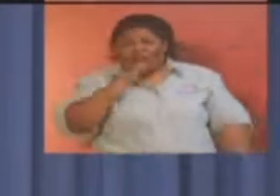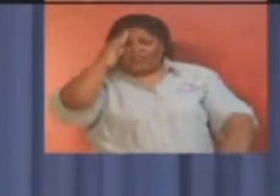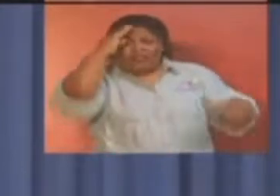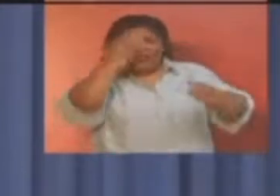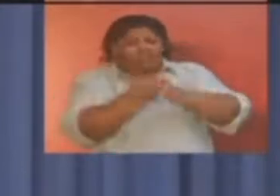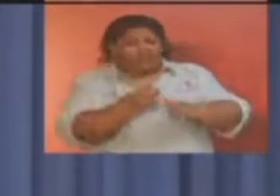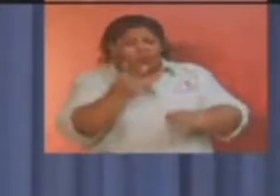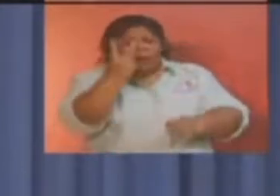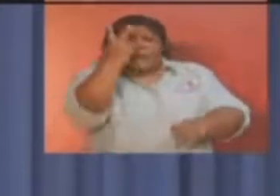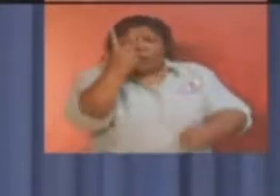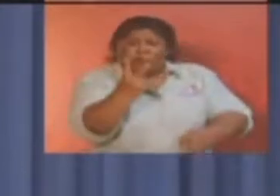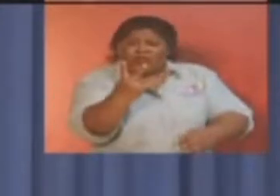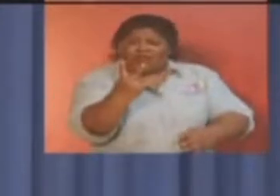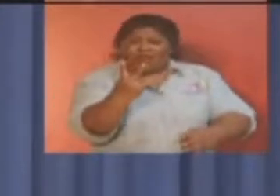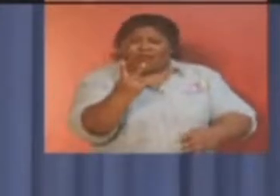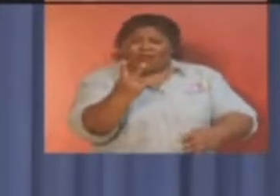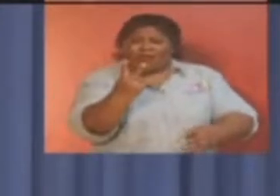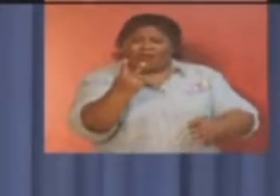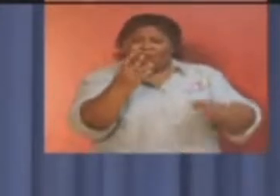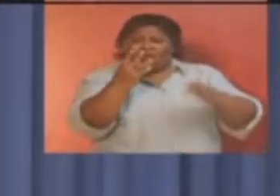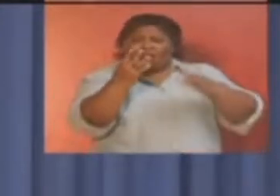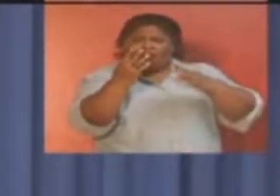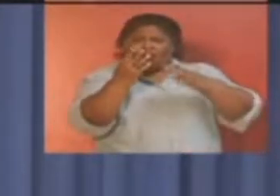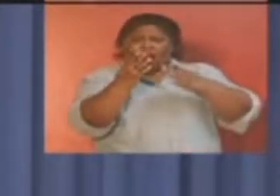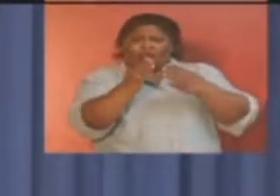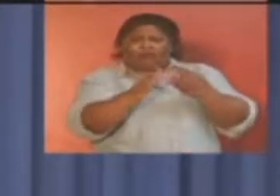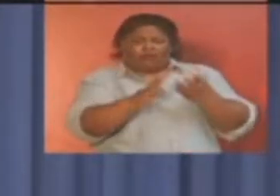hours would have passed.